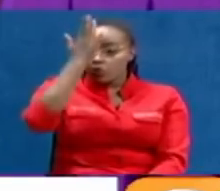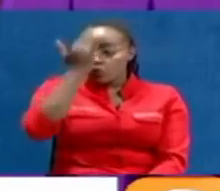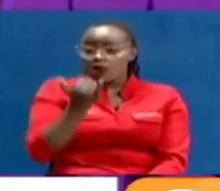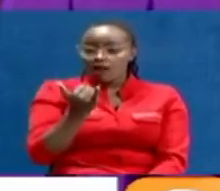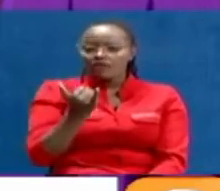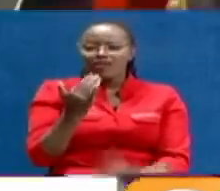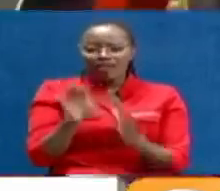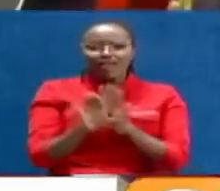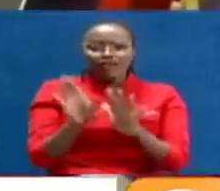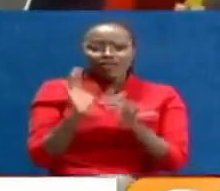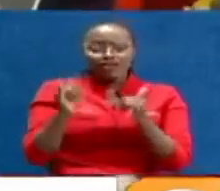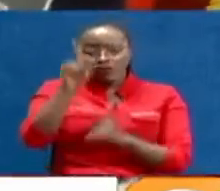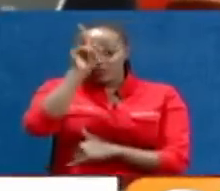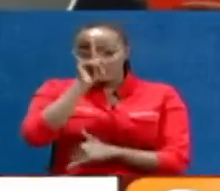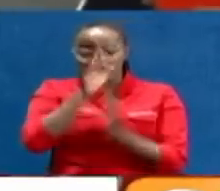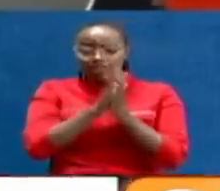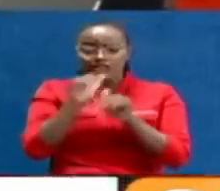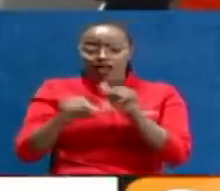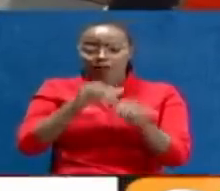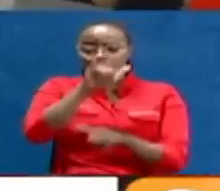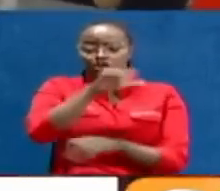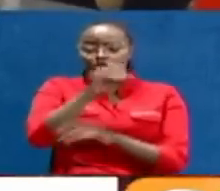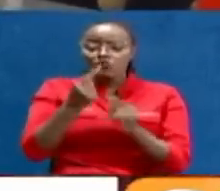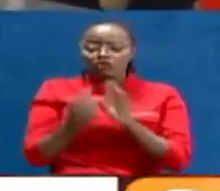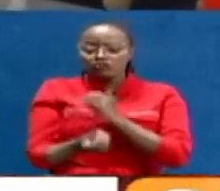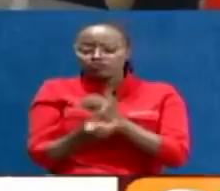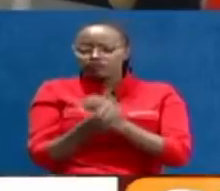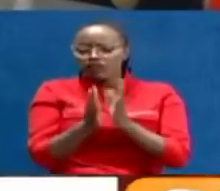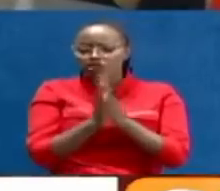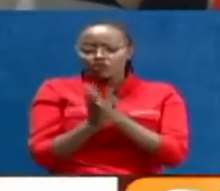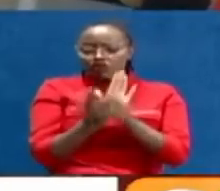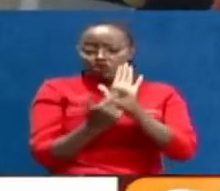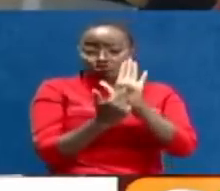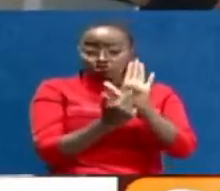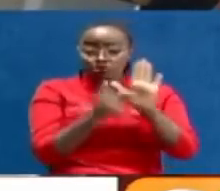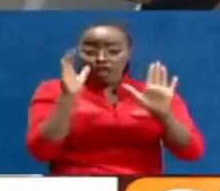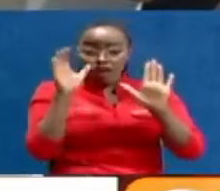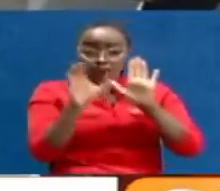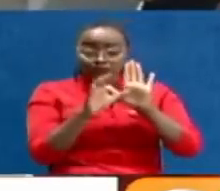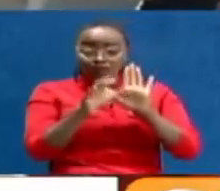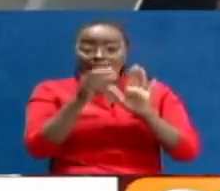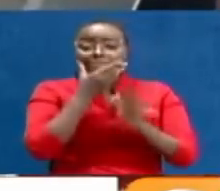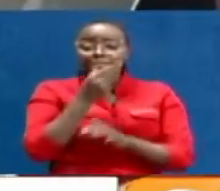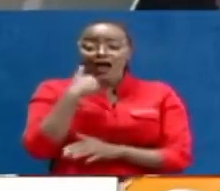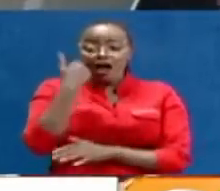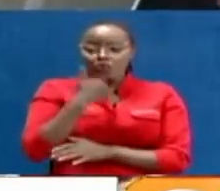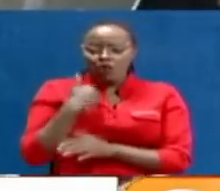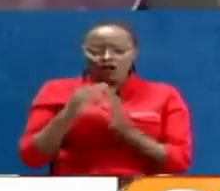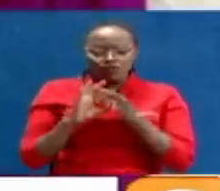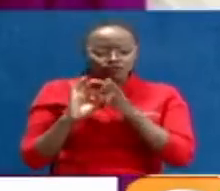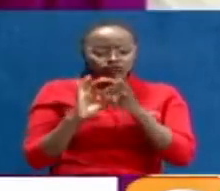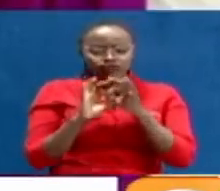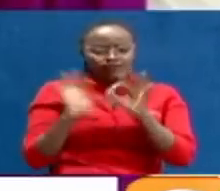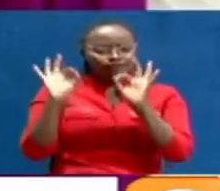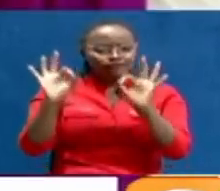because things are serious. A story of Joe, as told by friends, painted a picture of a man that had ties that